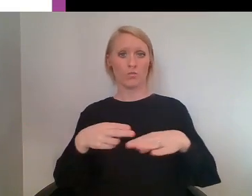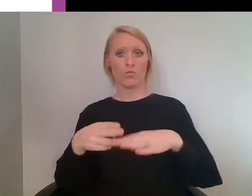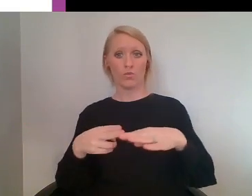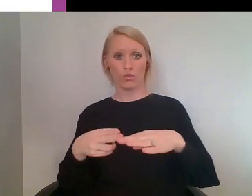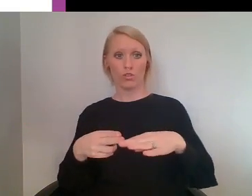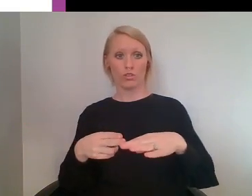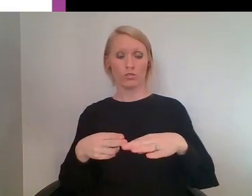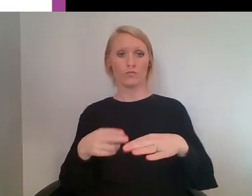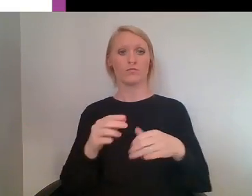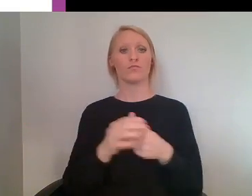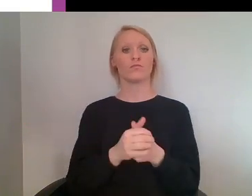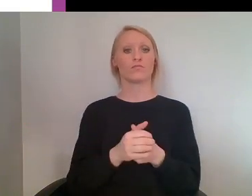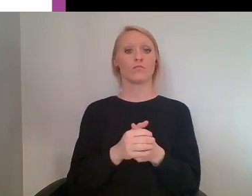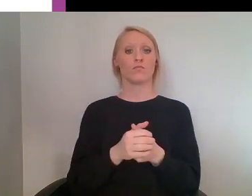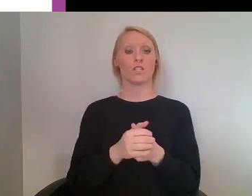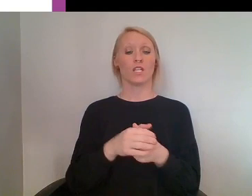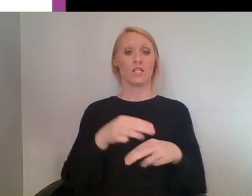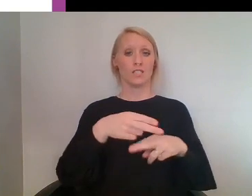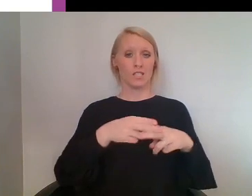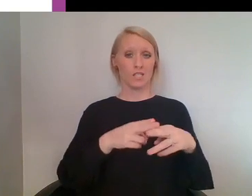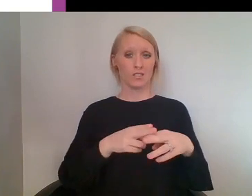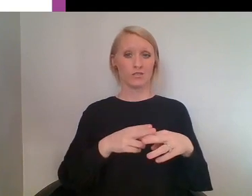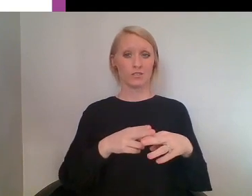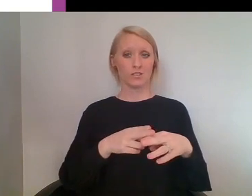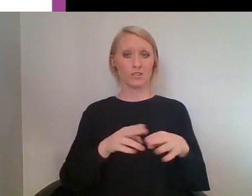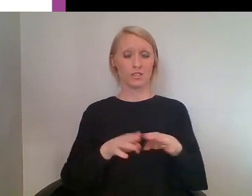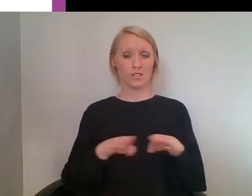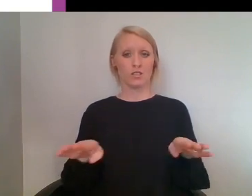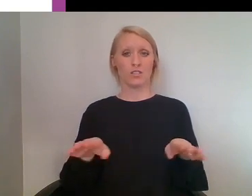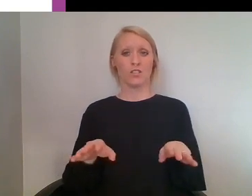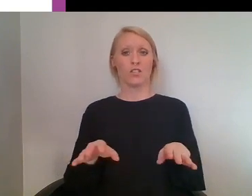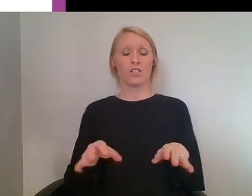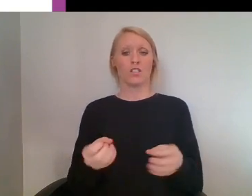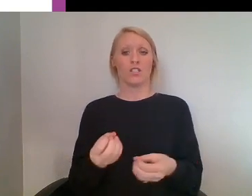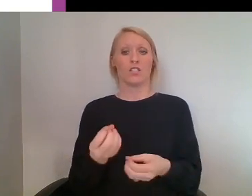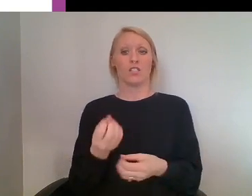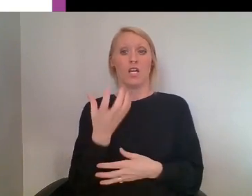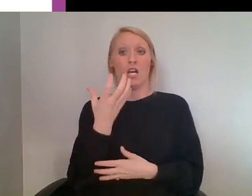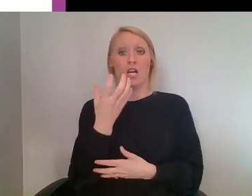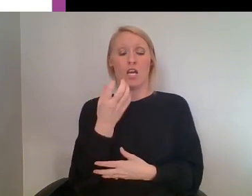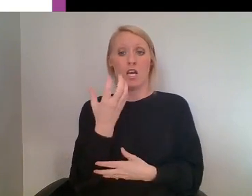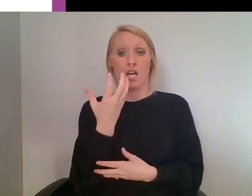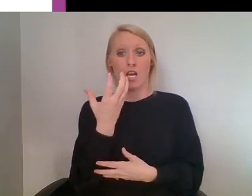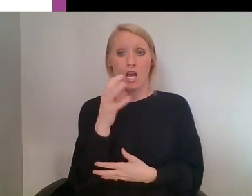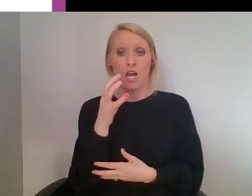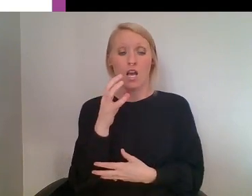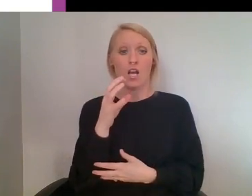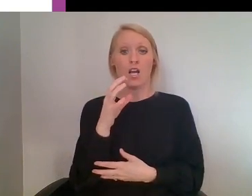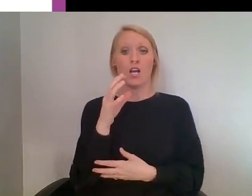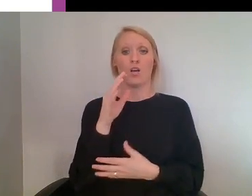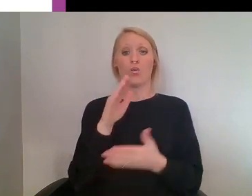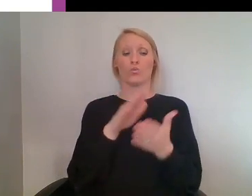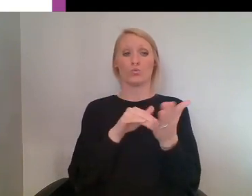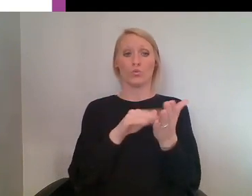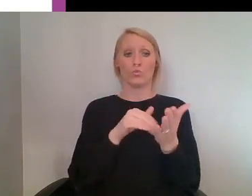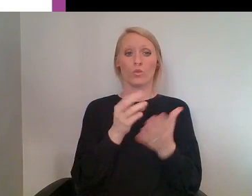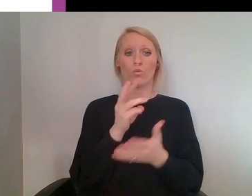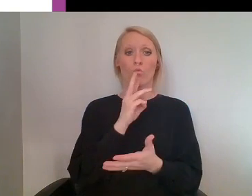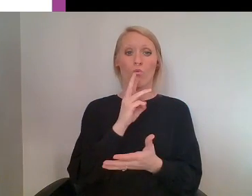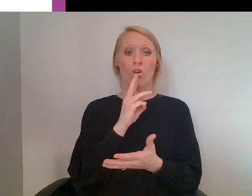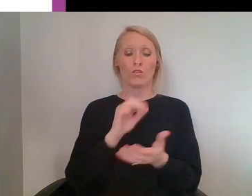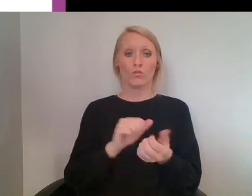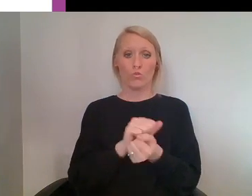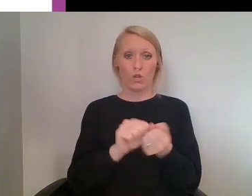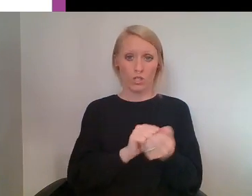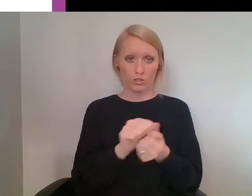meat. Store your raw meat, poultry, and seafood in the bottom of the refrigerator. So then that's that containment that if it were to dribble, it would be at the bottom